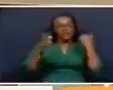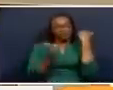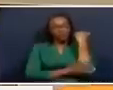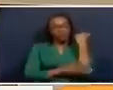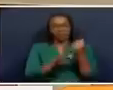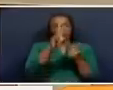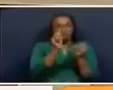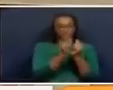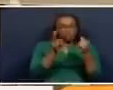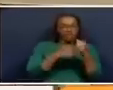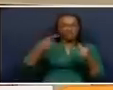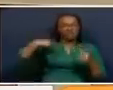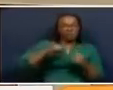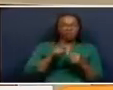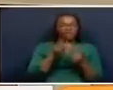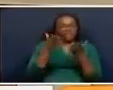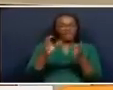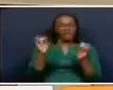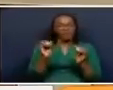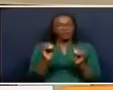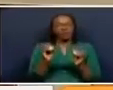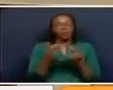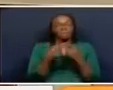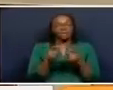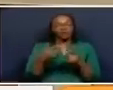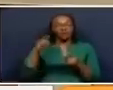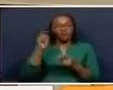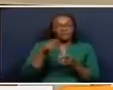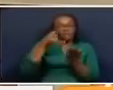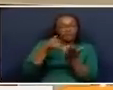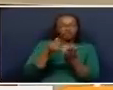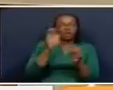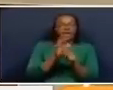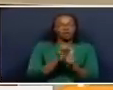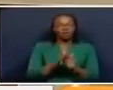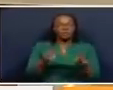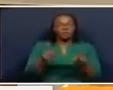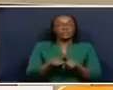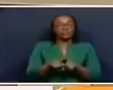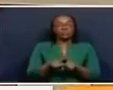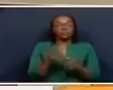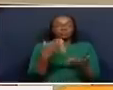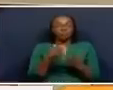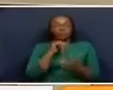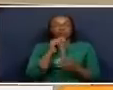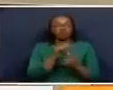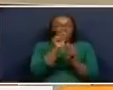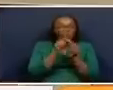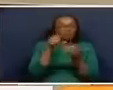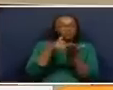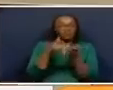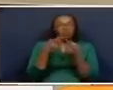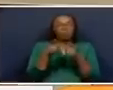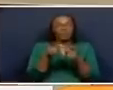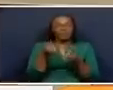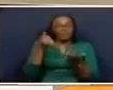there, but clearly there's a lot more inclusion. Even if there's not inclusion at the level we'd like at the executive, there's exclusion,